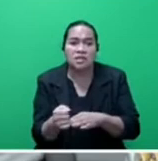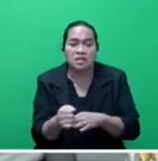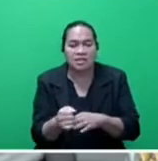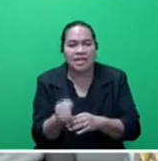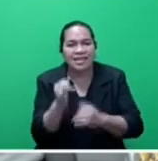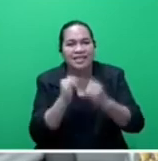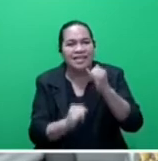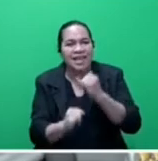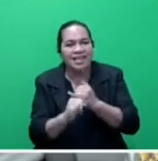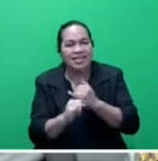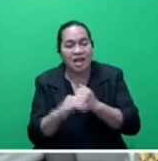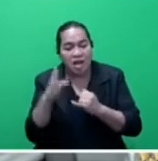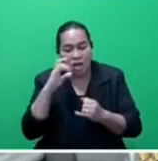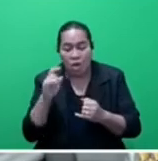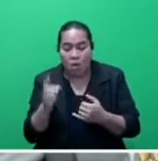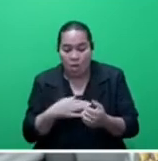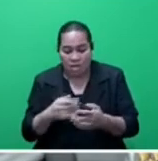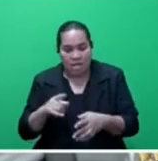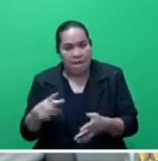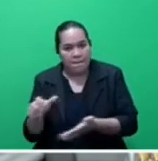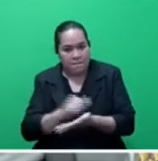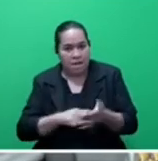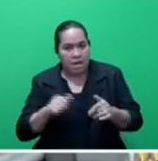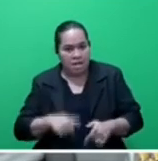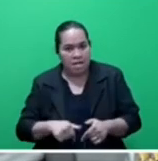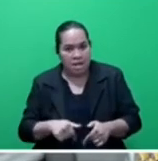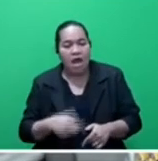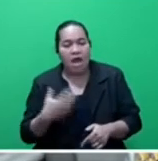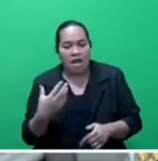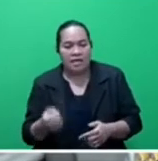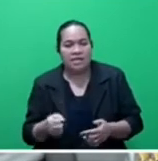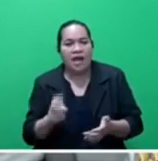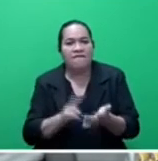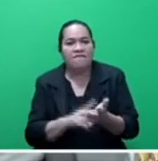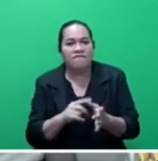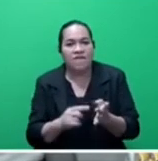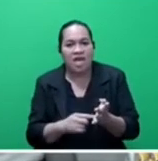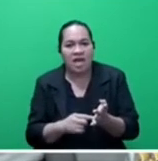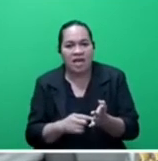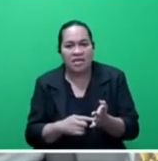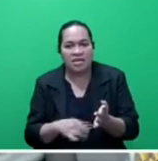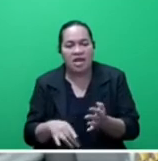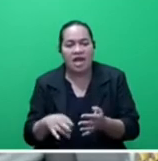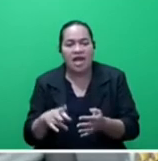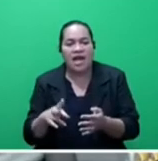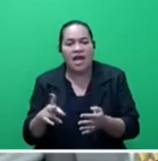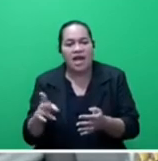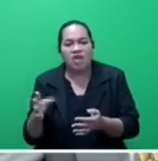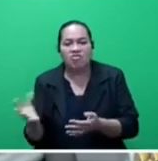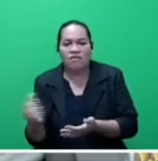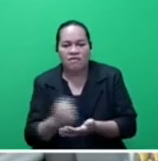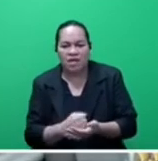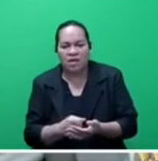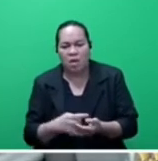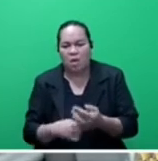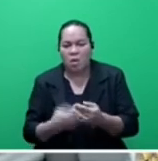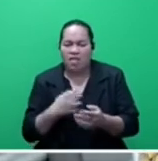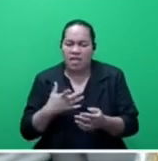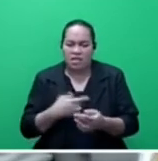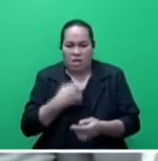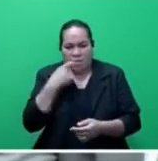buy here is VAT refundable. Whatever they buy, personal or for the